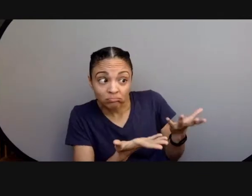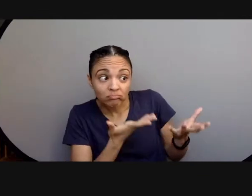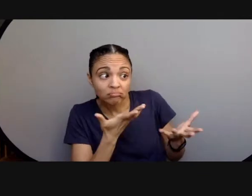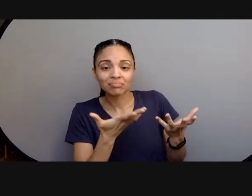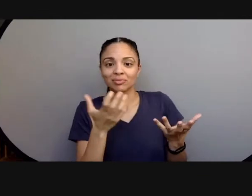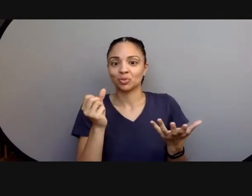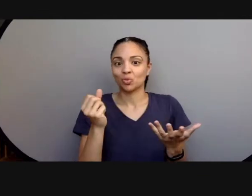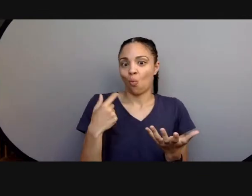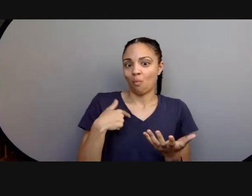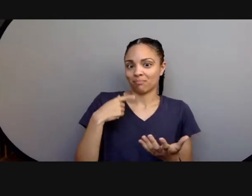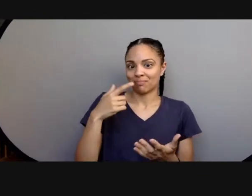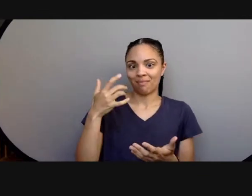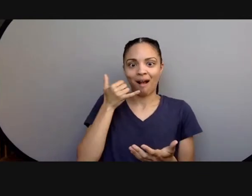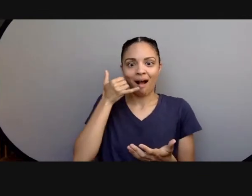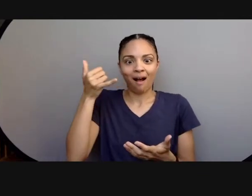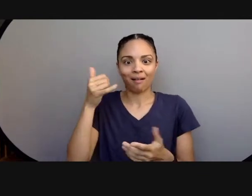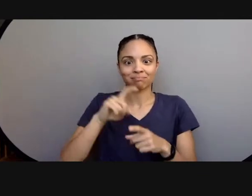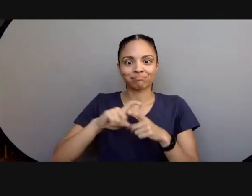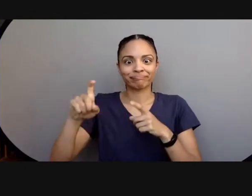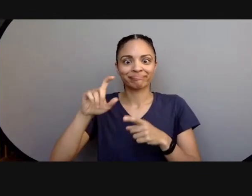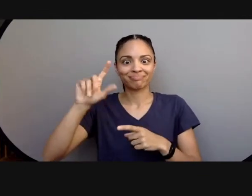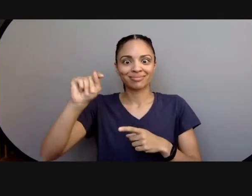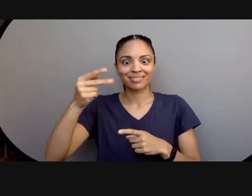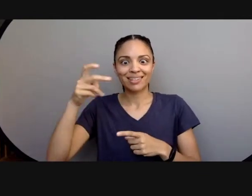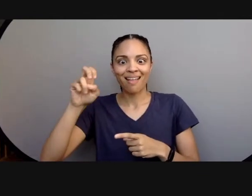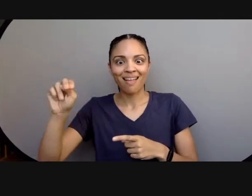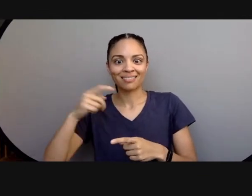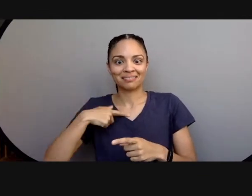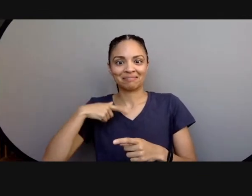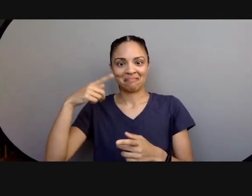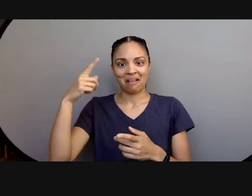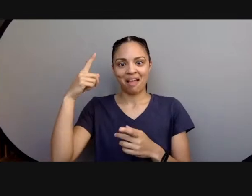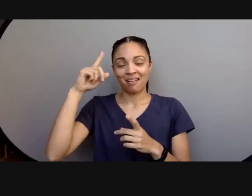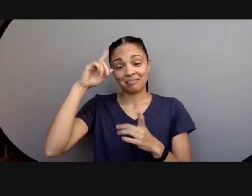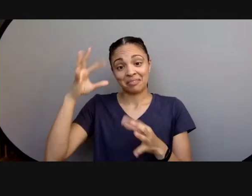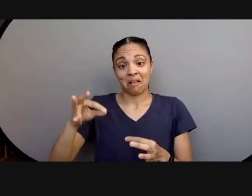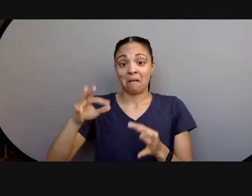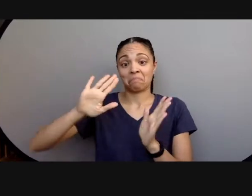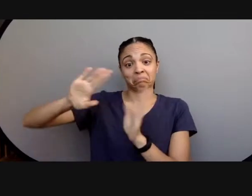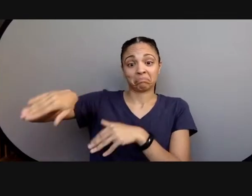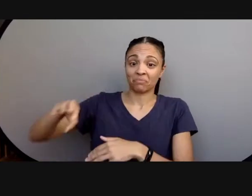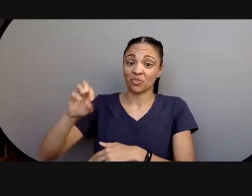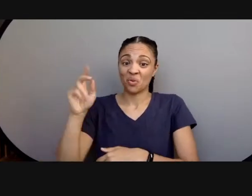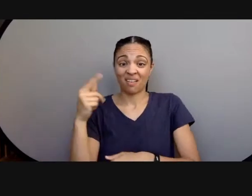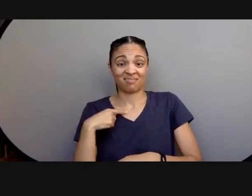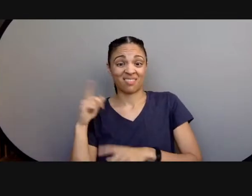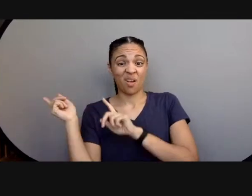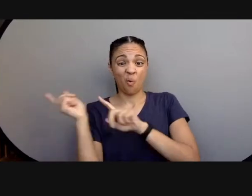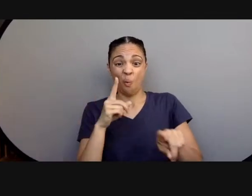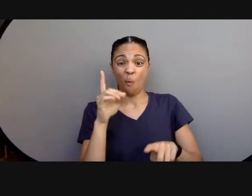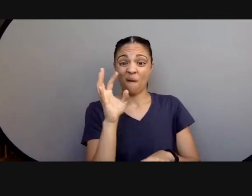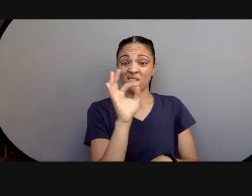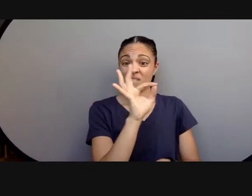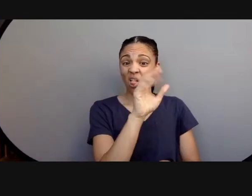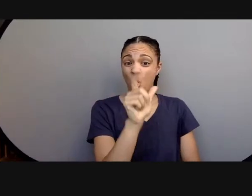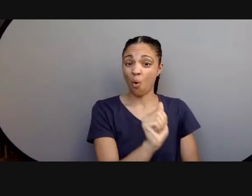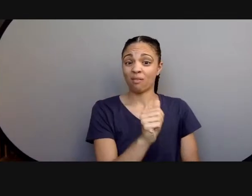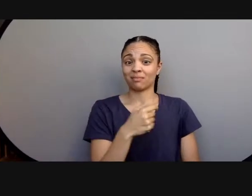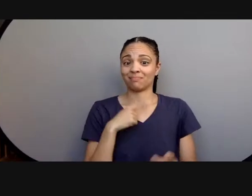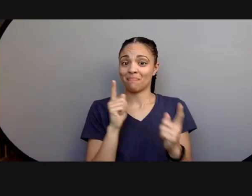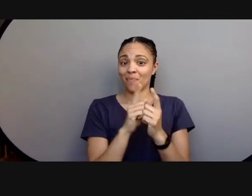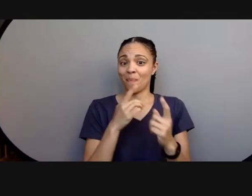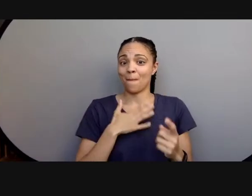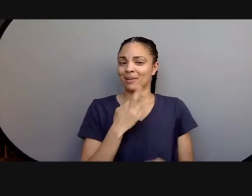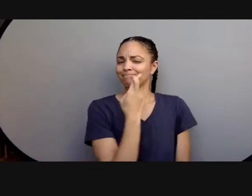hey, sorry, y'all, I've got to turn you down. Went back down to Florida. Me, my dad, and my best friend, who lives here now, who's a dancer, Dance Theater Harlem,